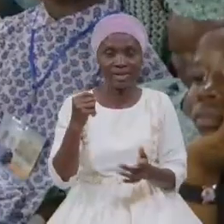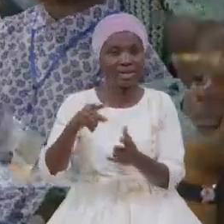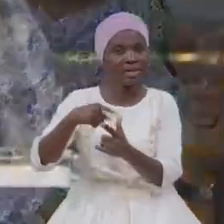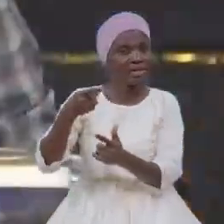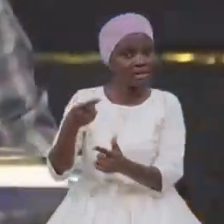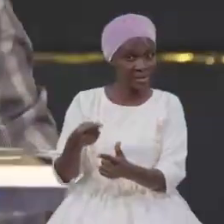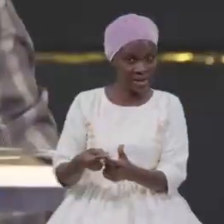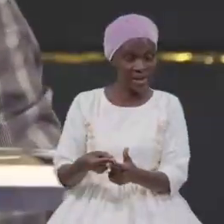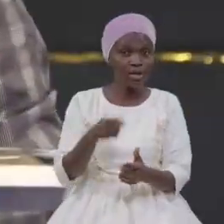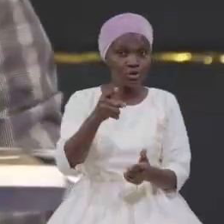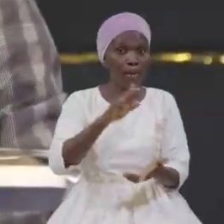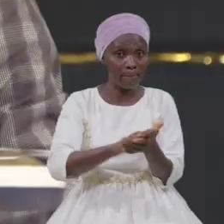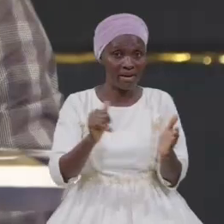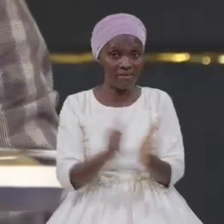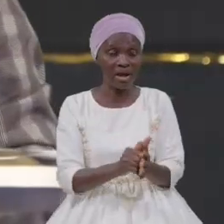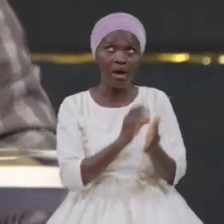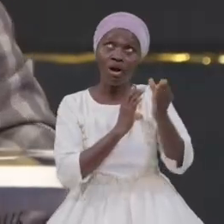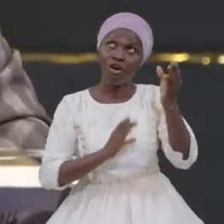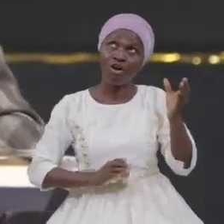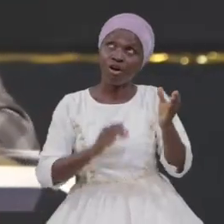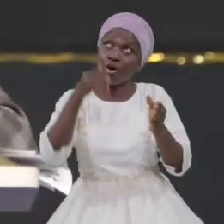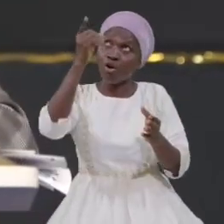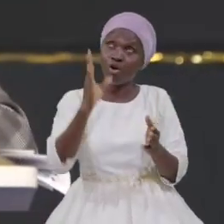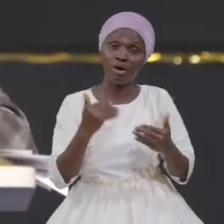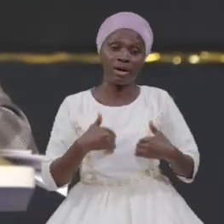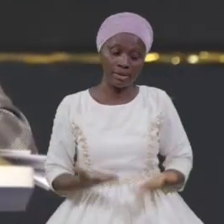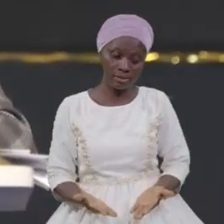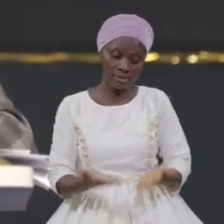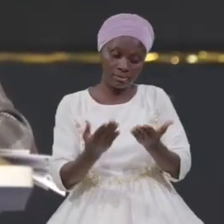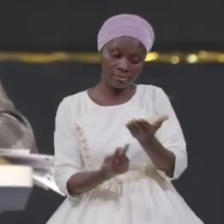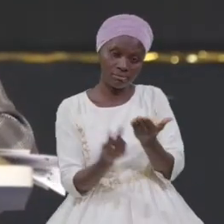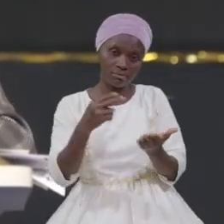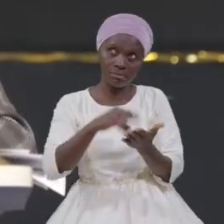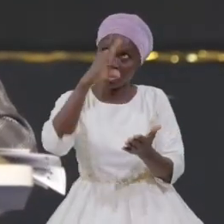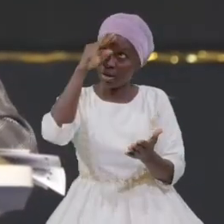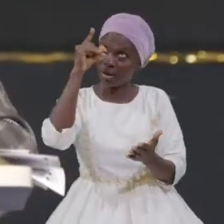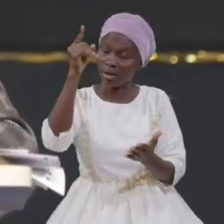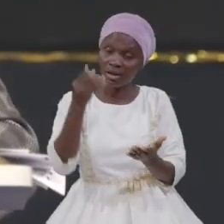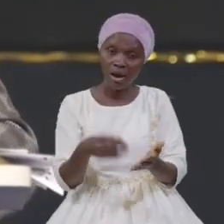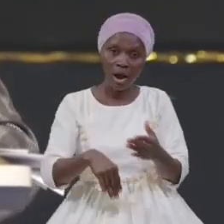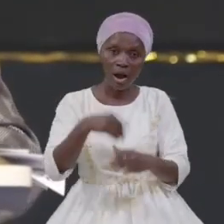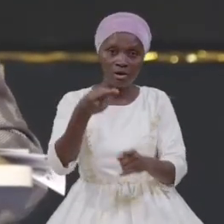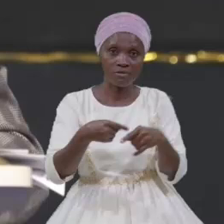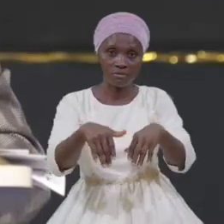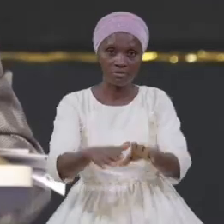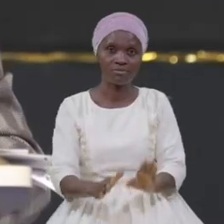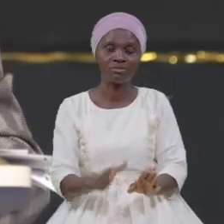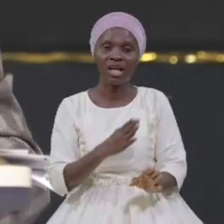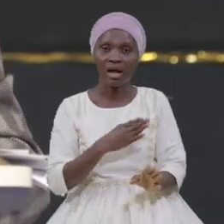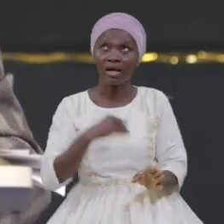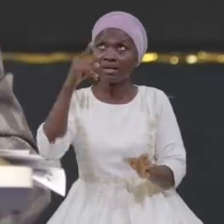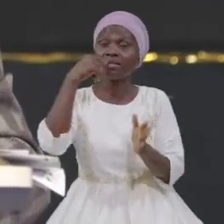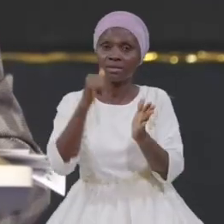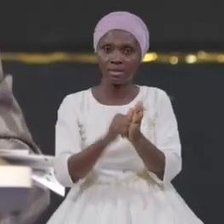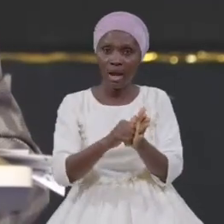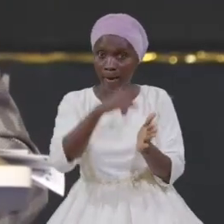raised him from the dead. And it says, thou shalt be saved. Can you